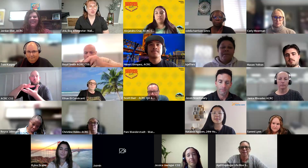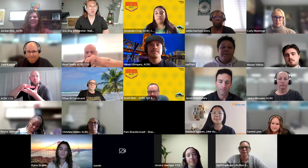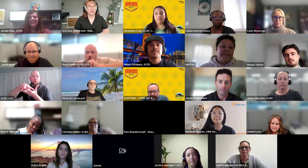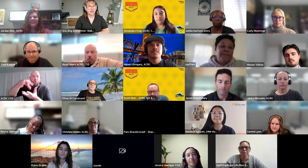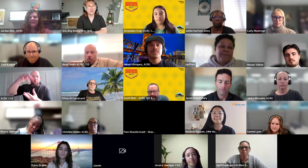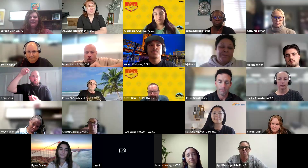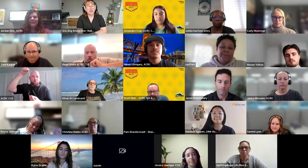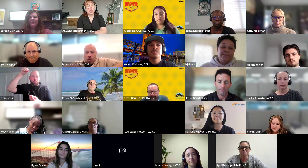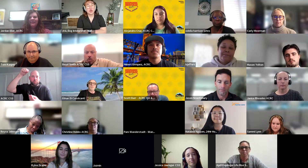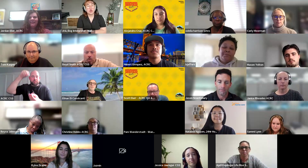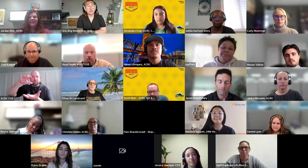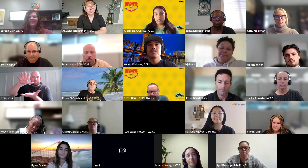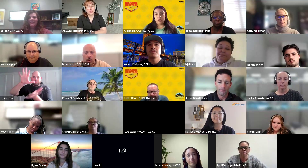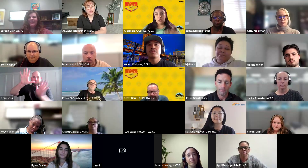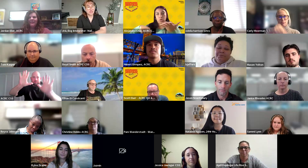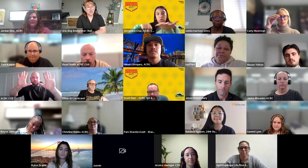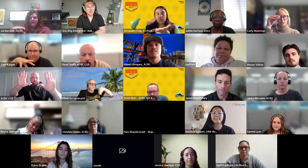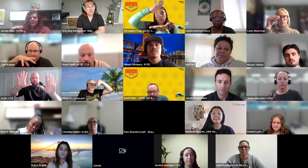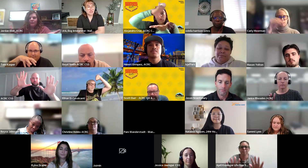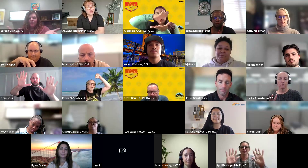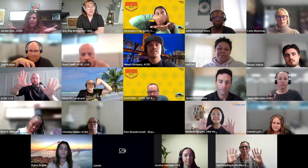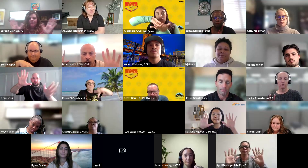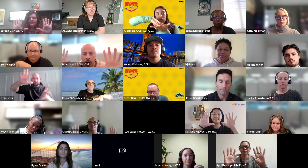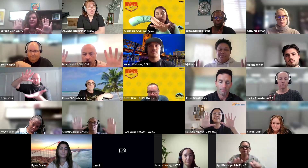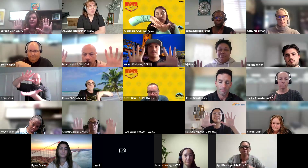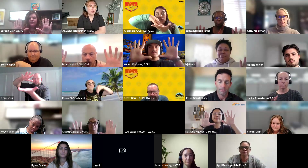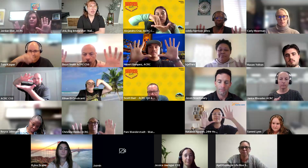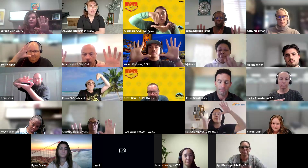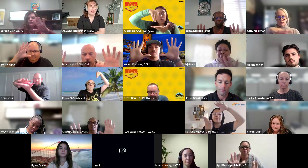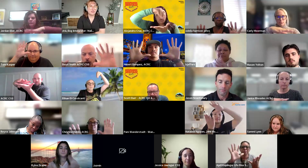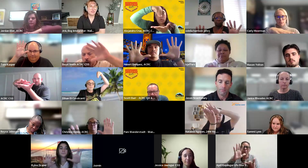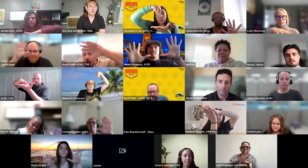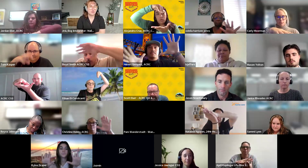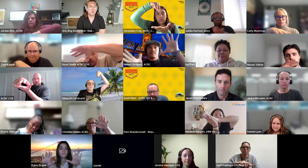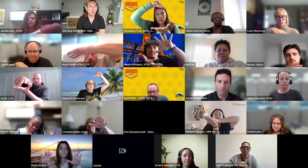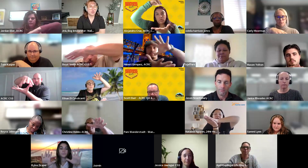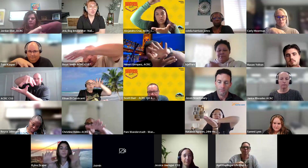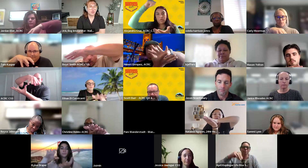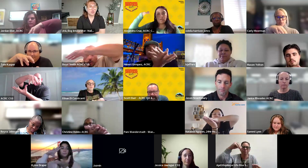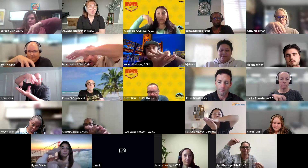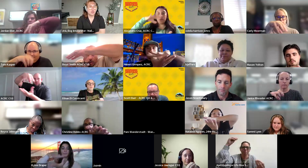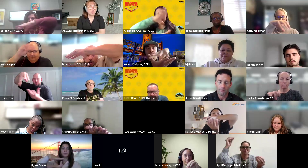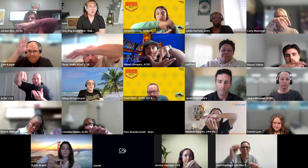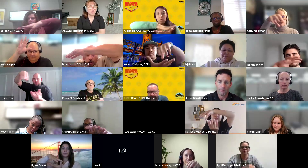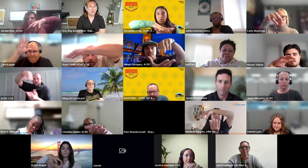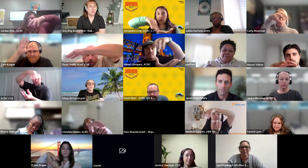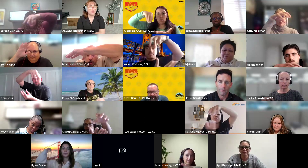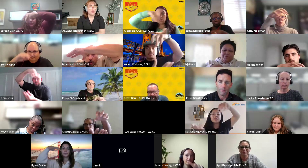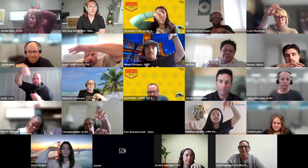Great. Now for our second, ghost. Again, both hands.